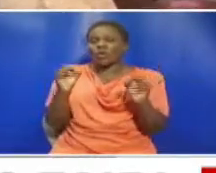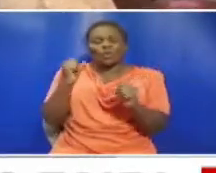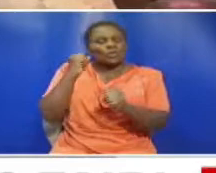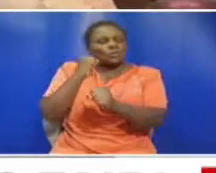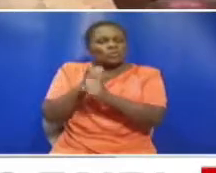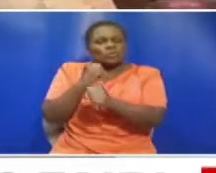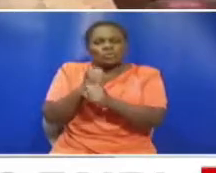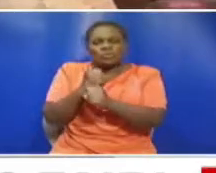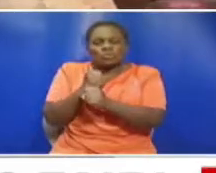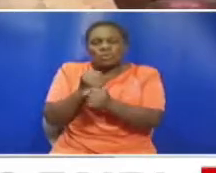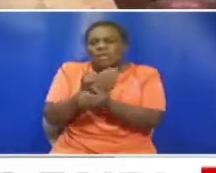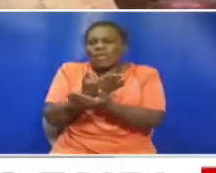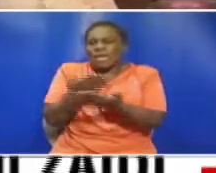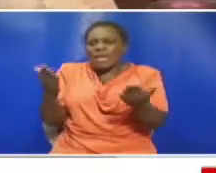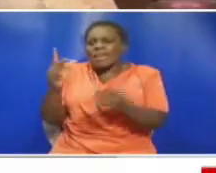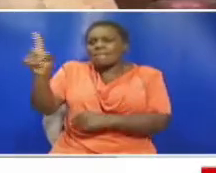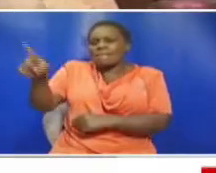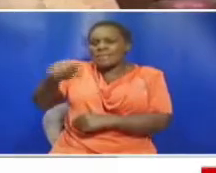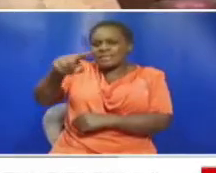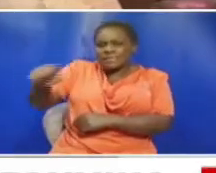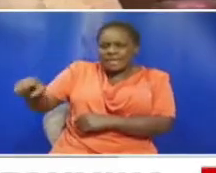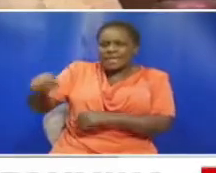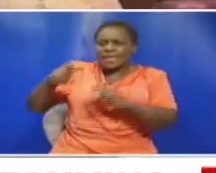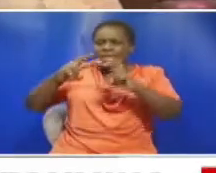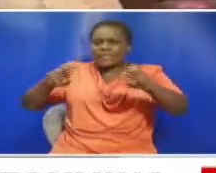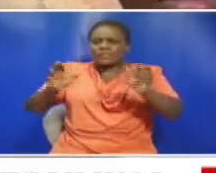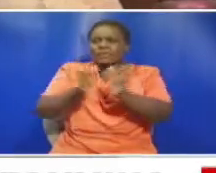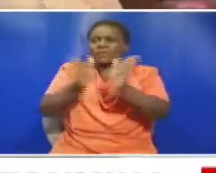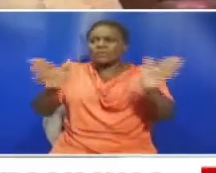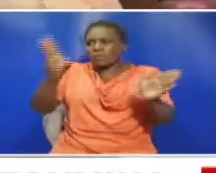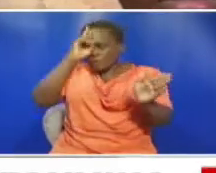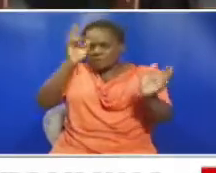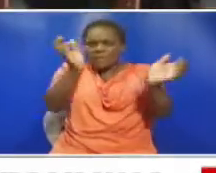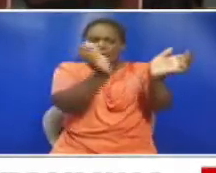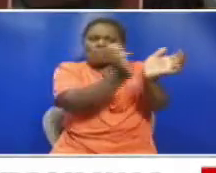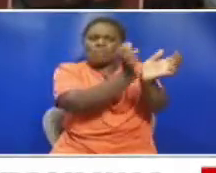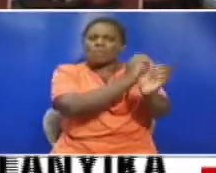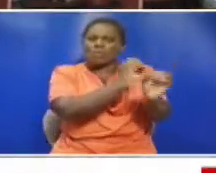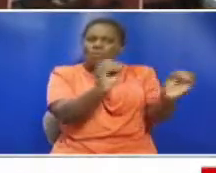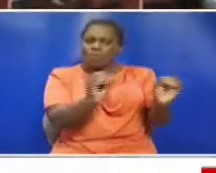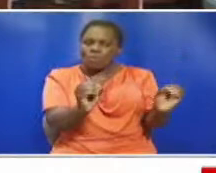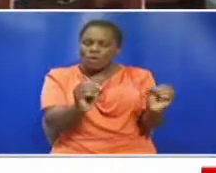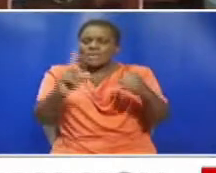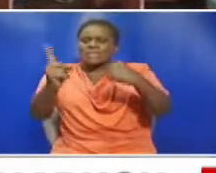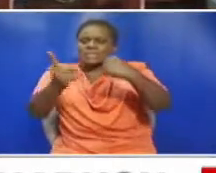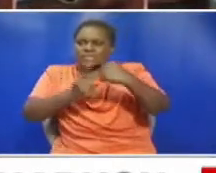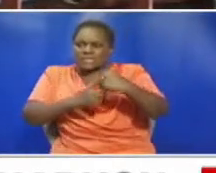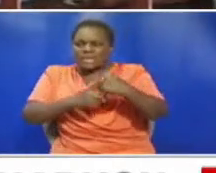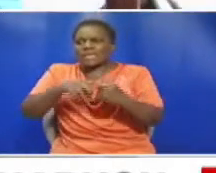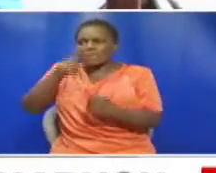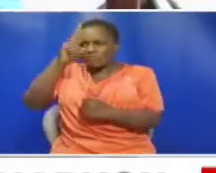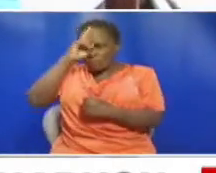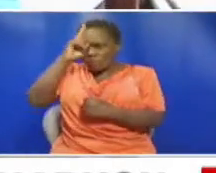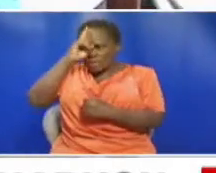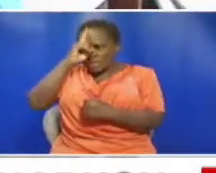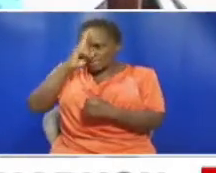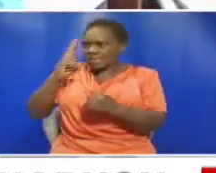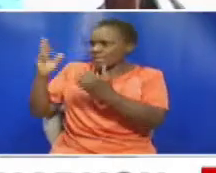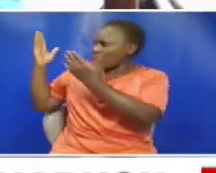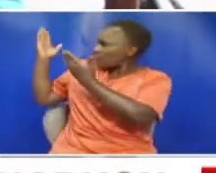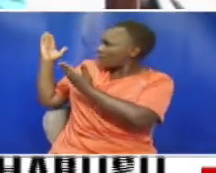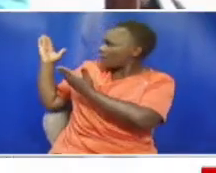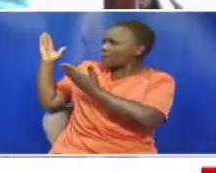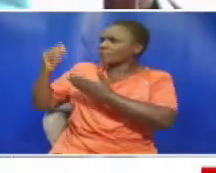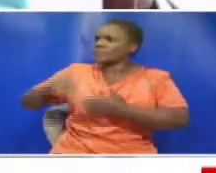any alleged offense, the Inspector General of Police is not arrested. Sita hao, Charles Mutembei, Joseph